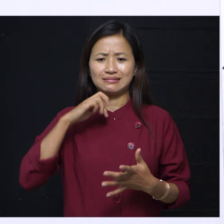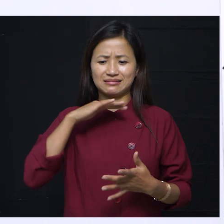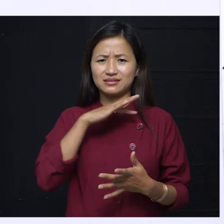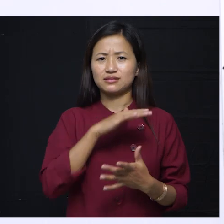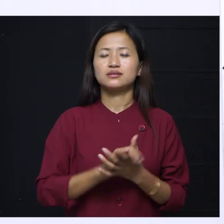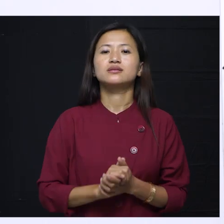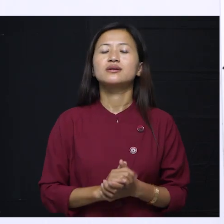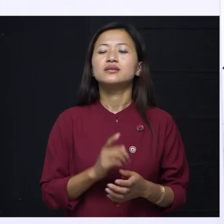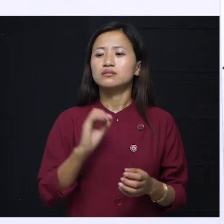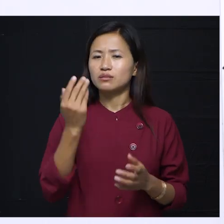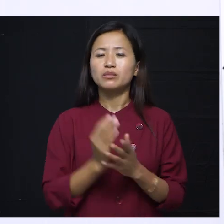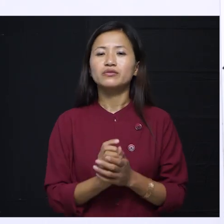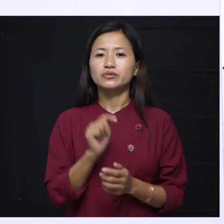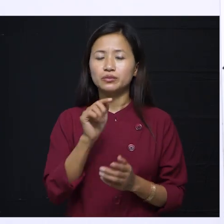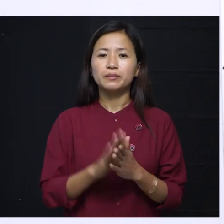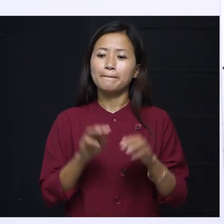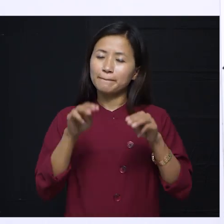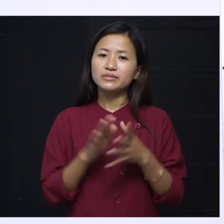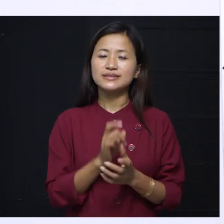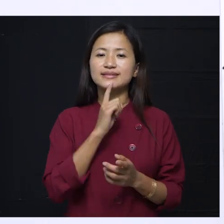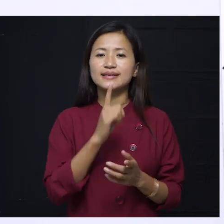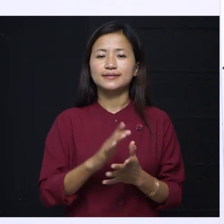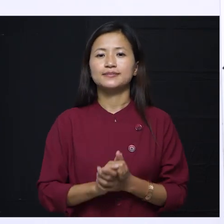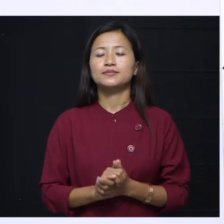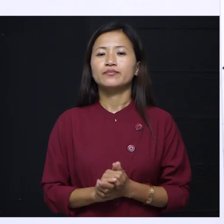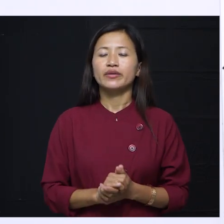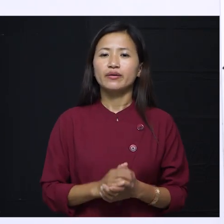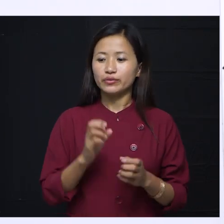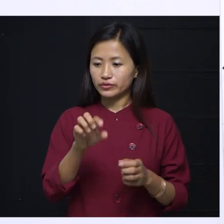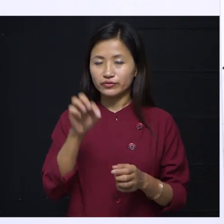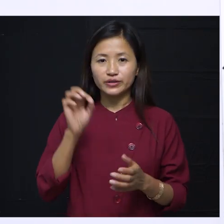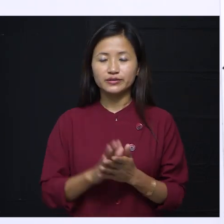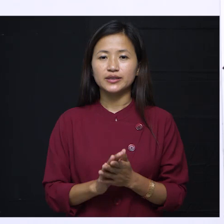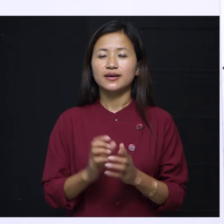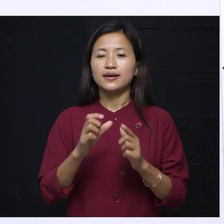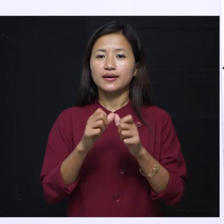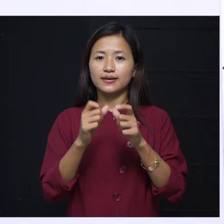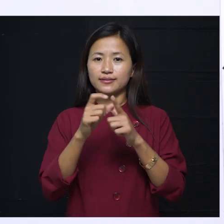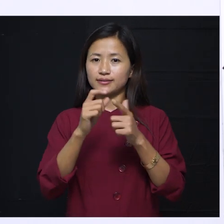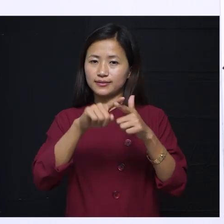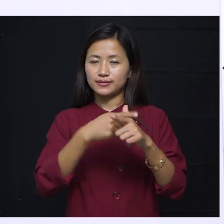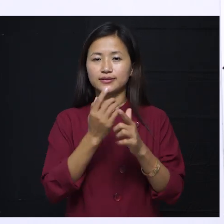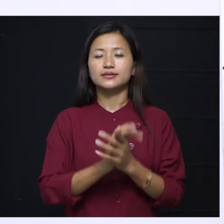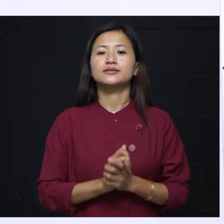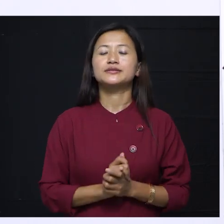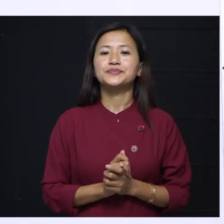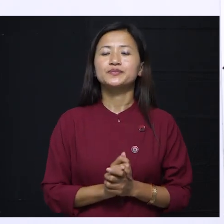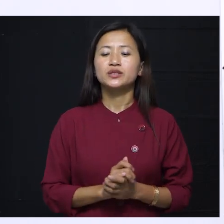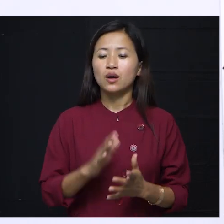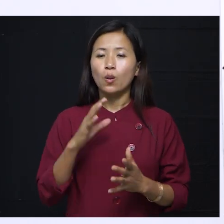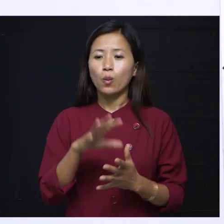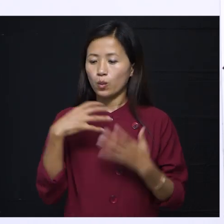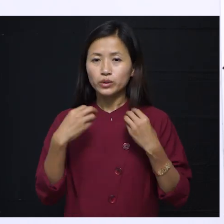may even say that. So see, those are a lot of words that you may find with adjectives. But what happens when you want